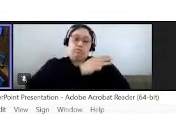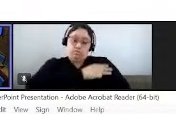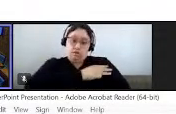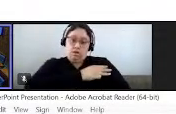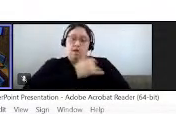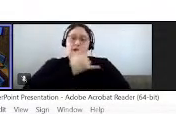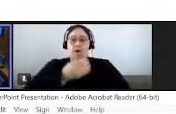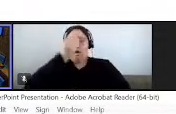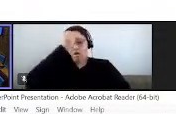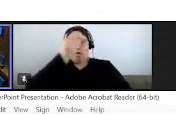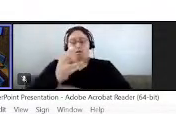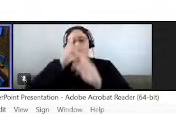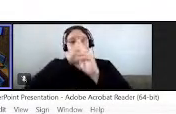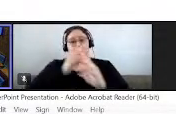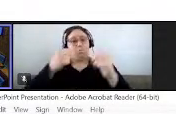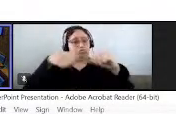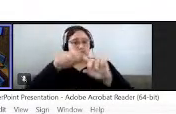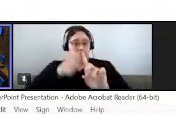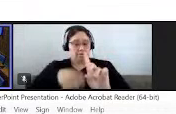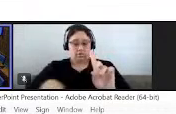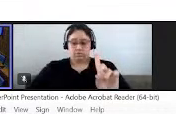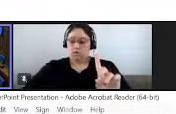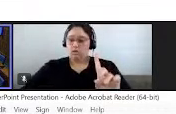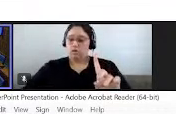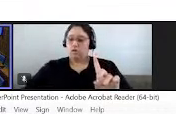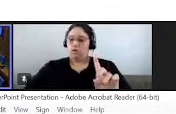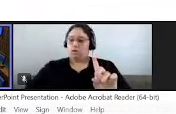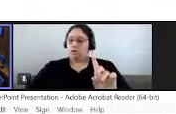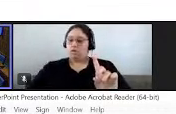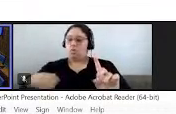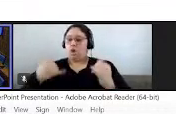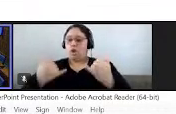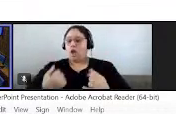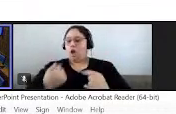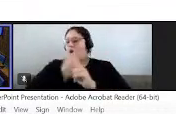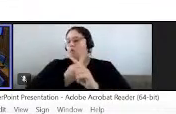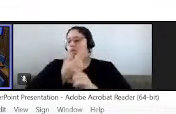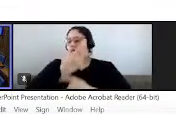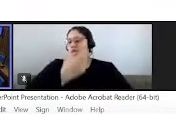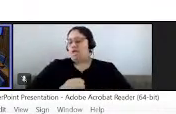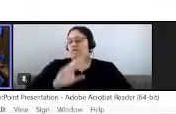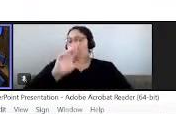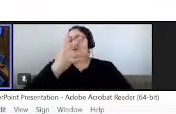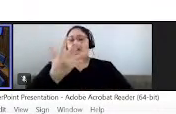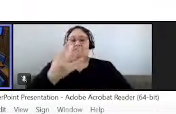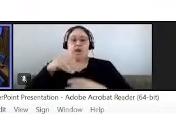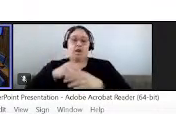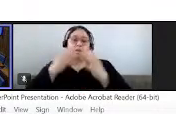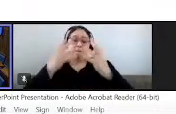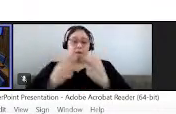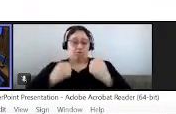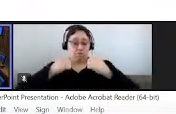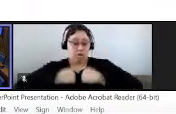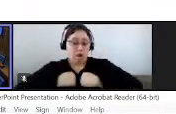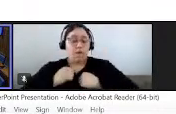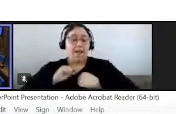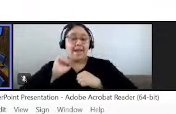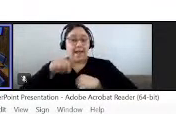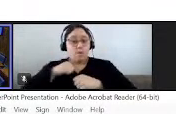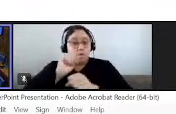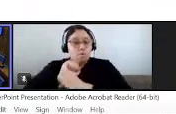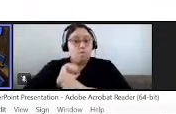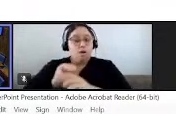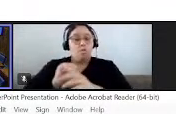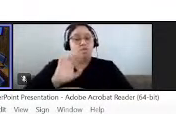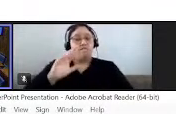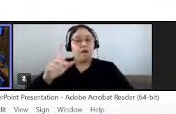I would say, Honourable Chairperson, we currently only have R5 in our budget. Can we work with the R5 in order for it